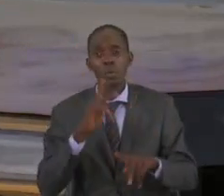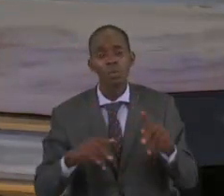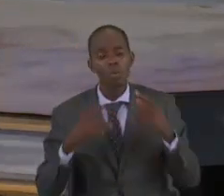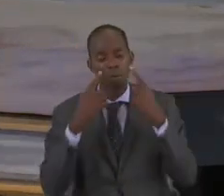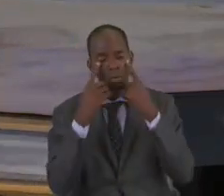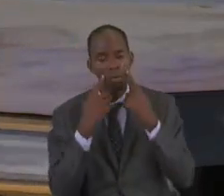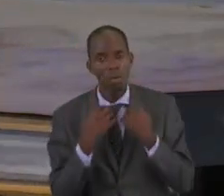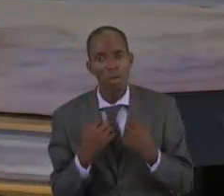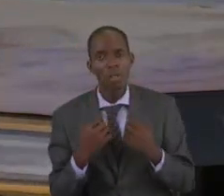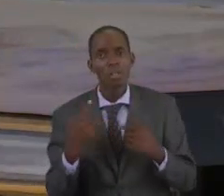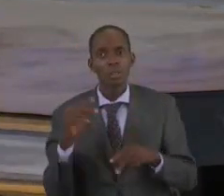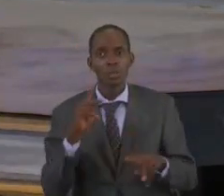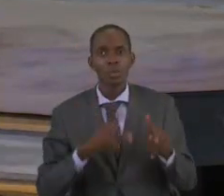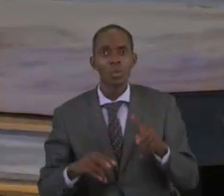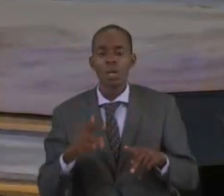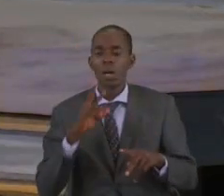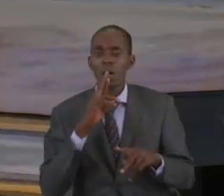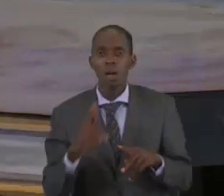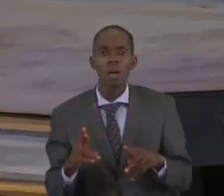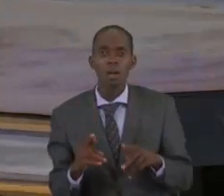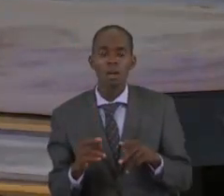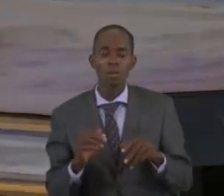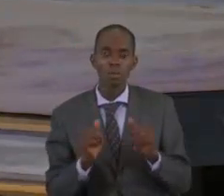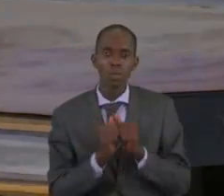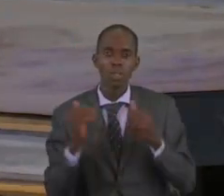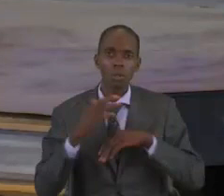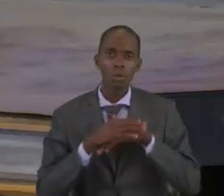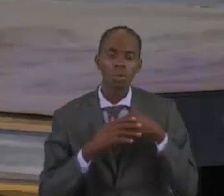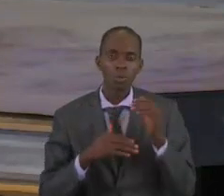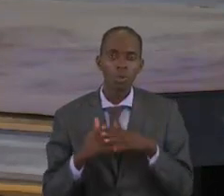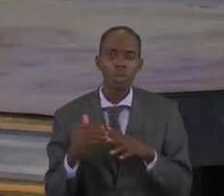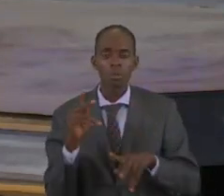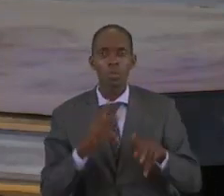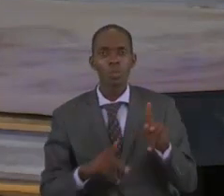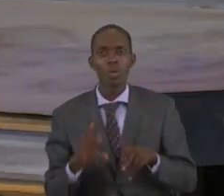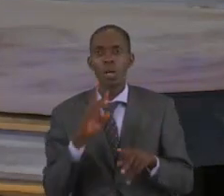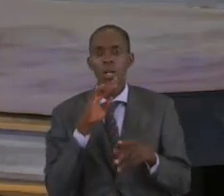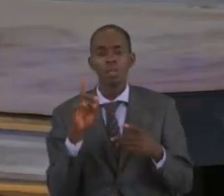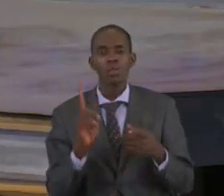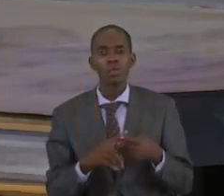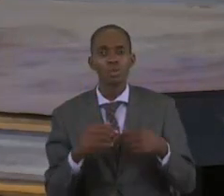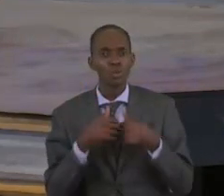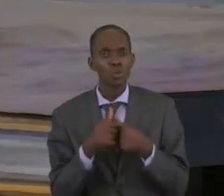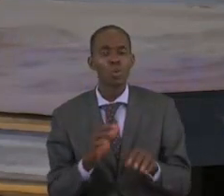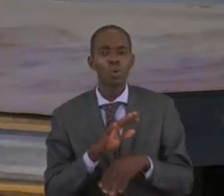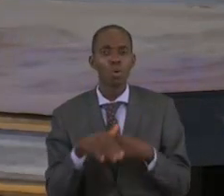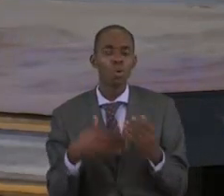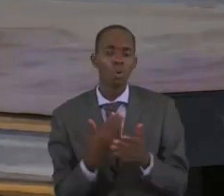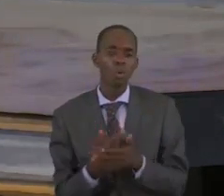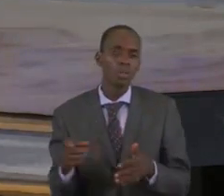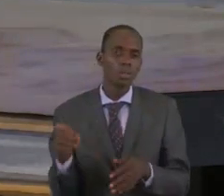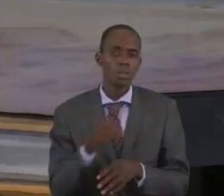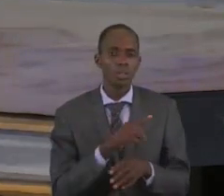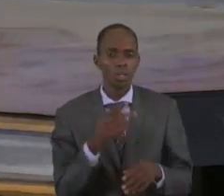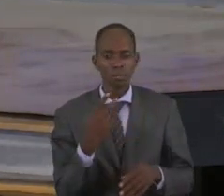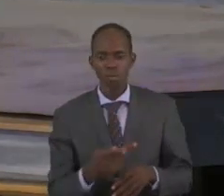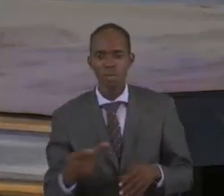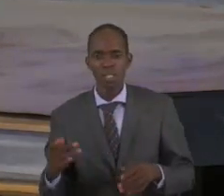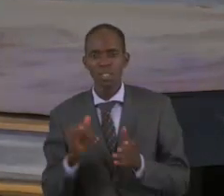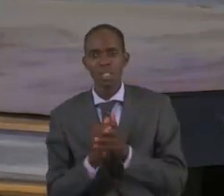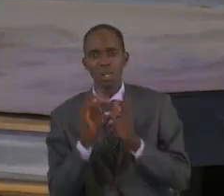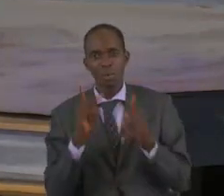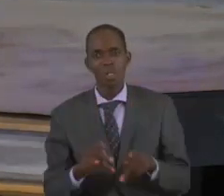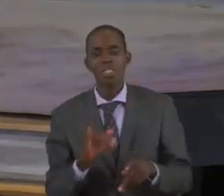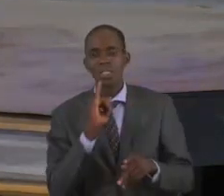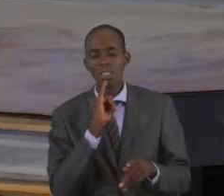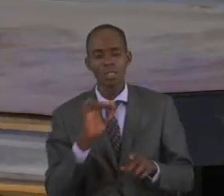the people are homeless, and the people are made to lose all their property, and the fellow is acting for